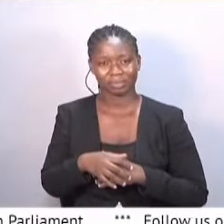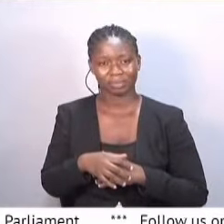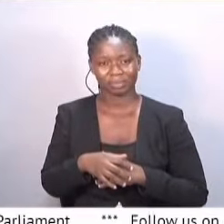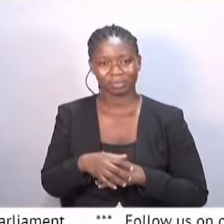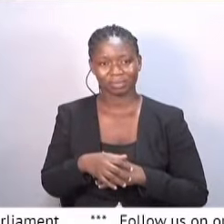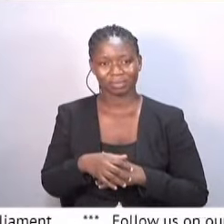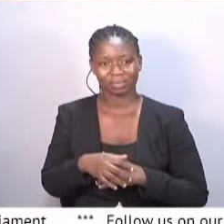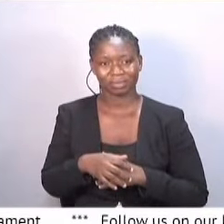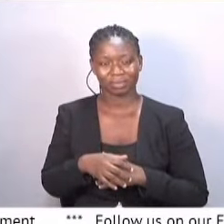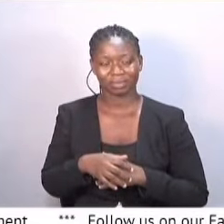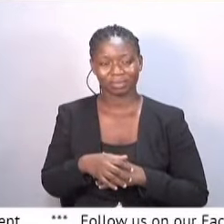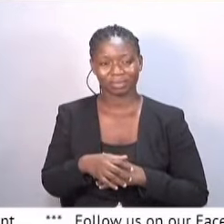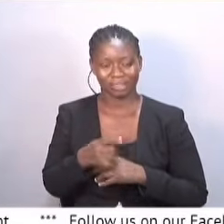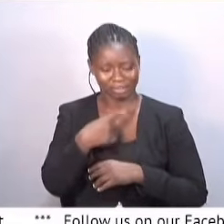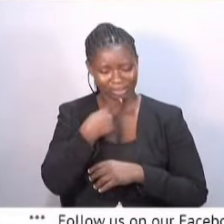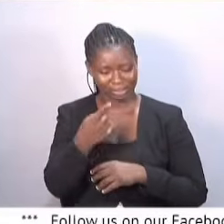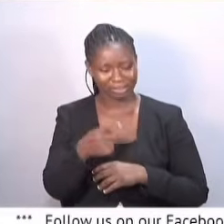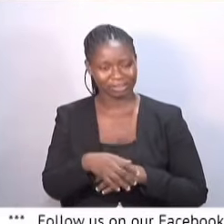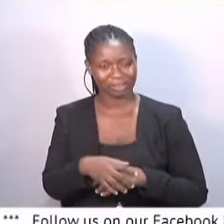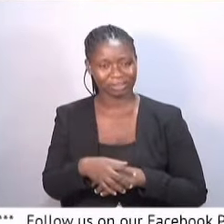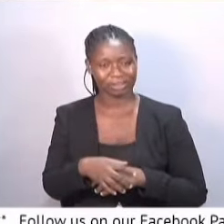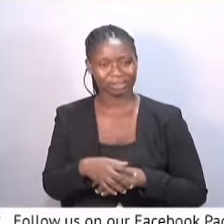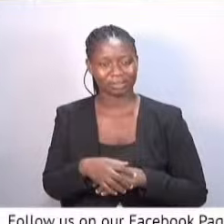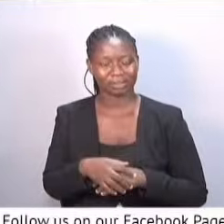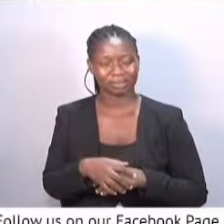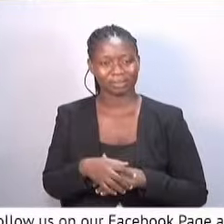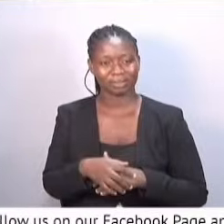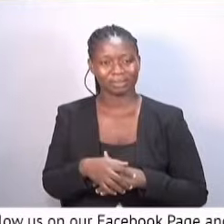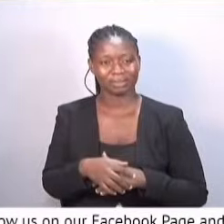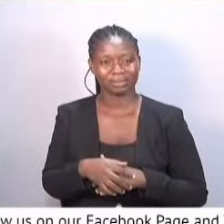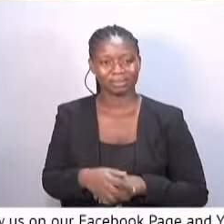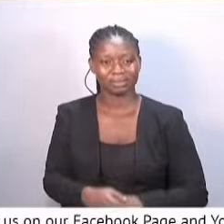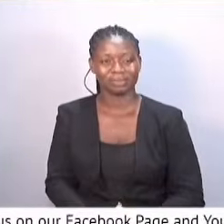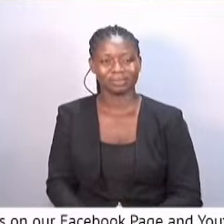Then say it for the records. Yes, I'll say it for the record.